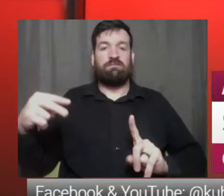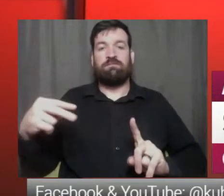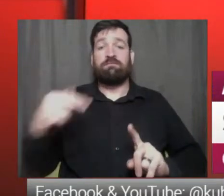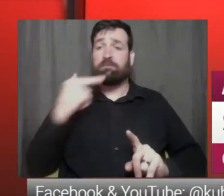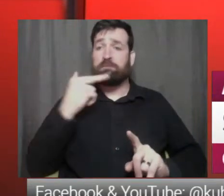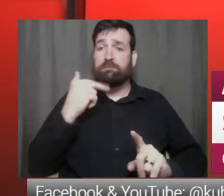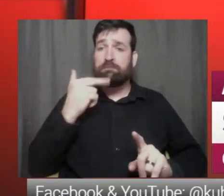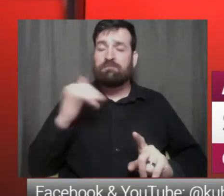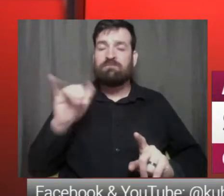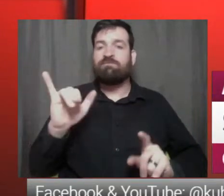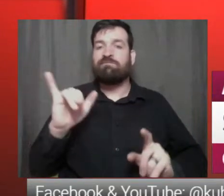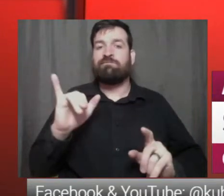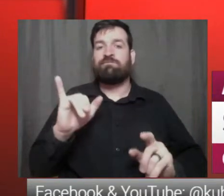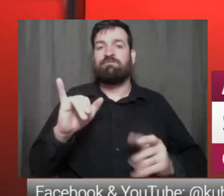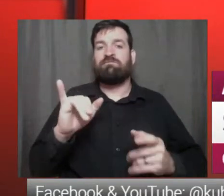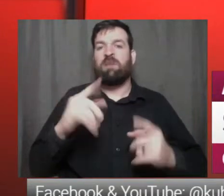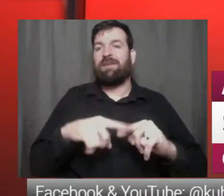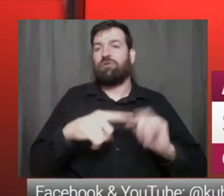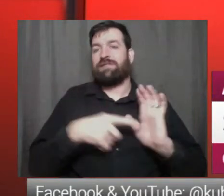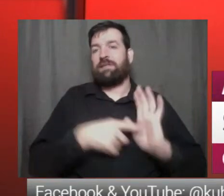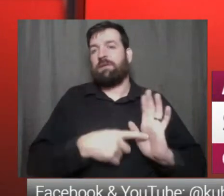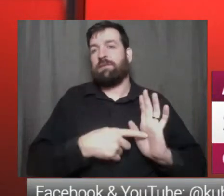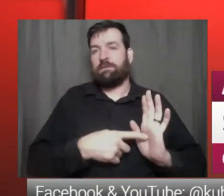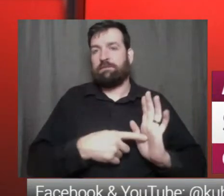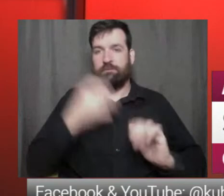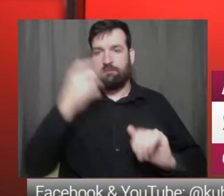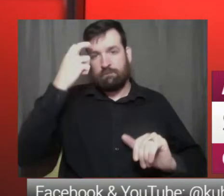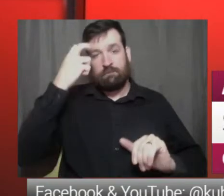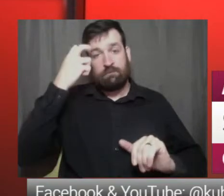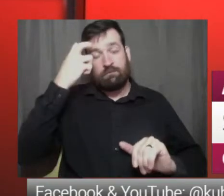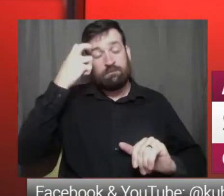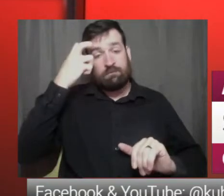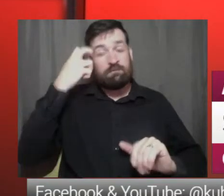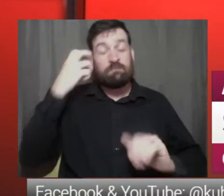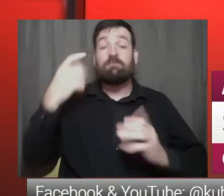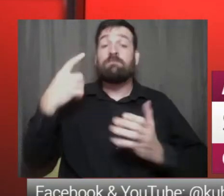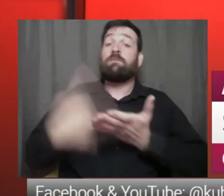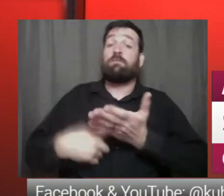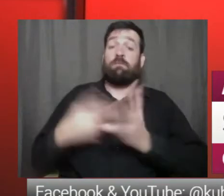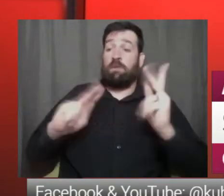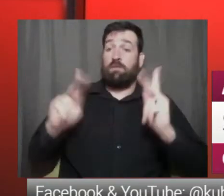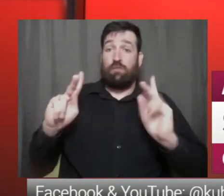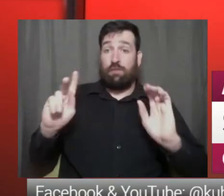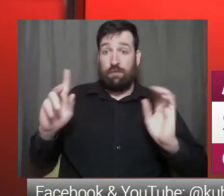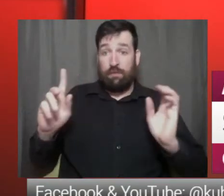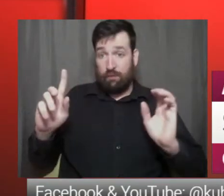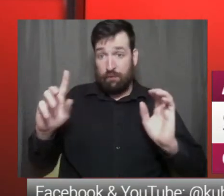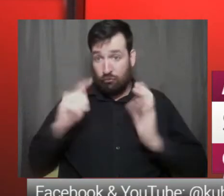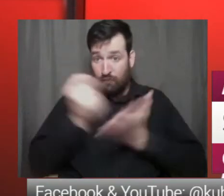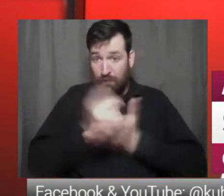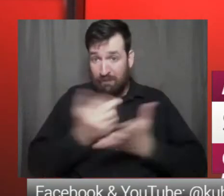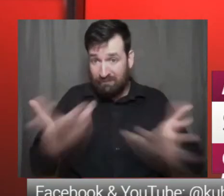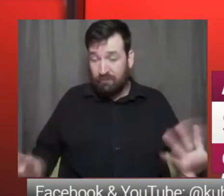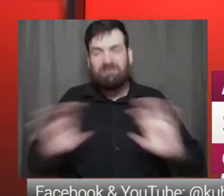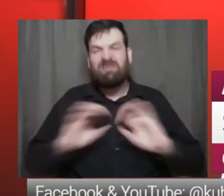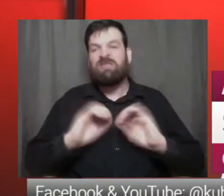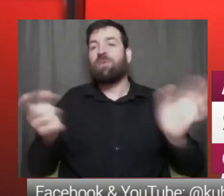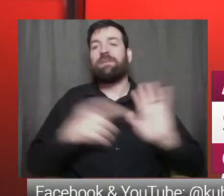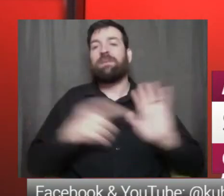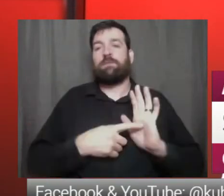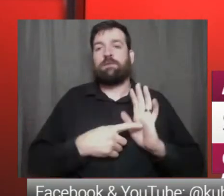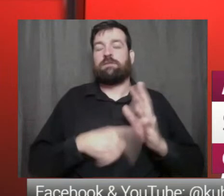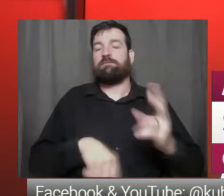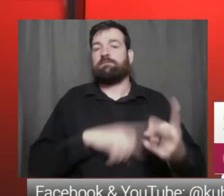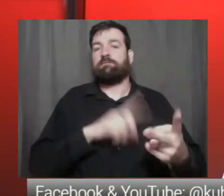monitoring based on symptoms, because sometimes people after treatment don't have symptoms with recurrences. Number two would be just checking their pulse